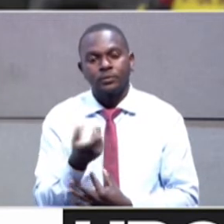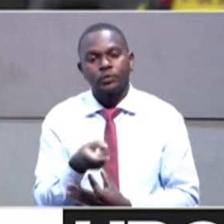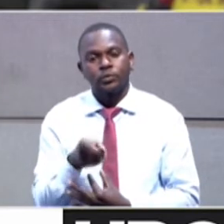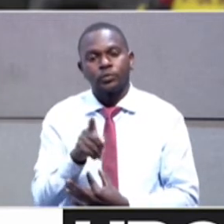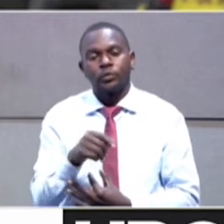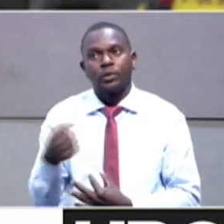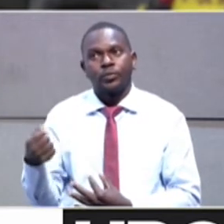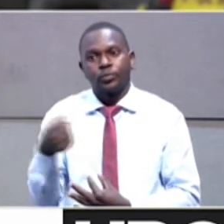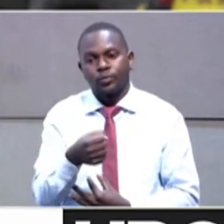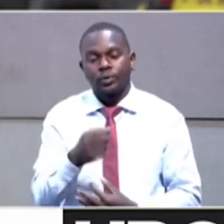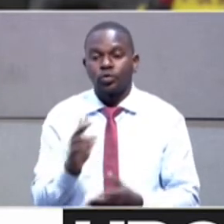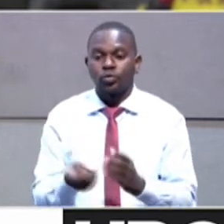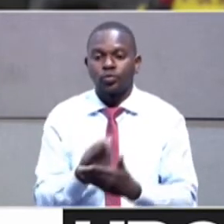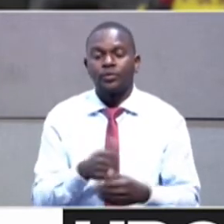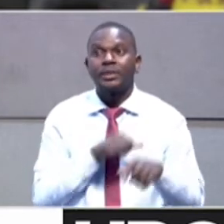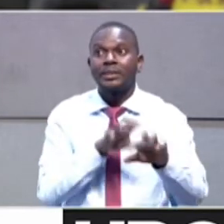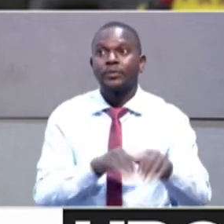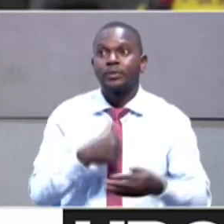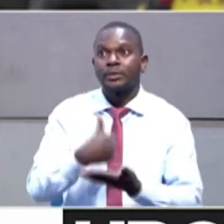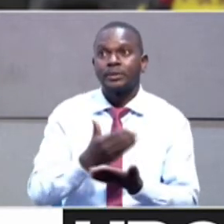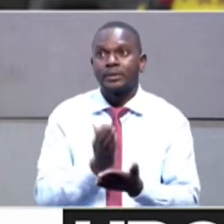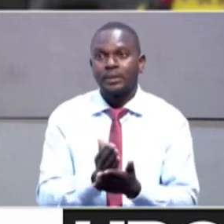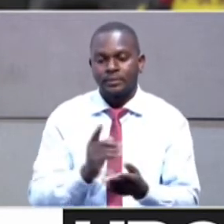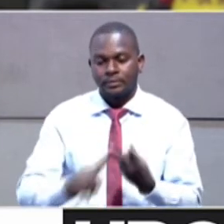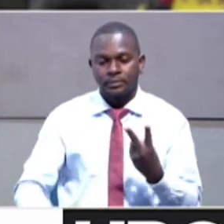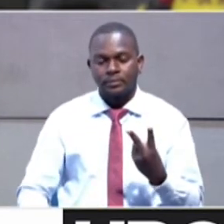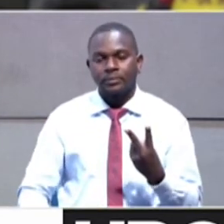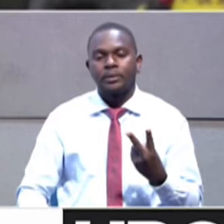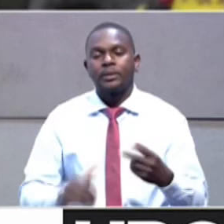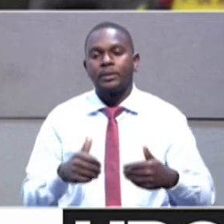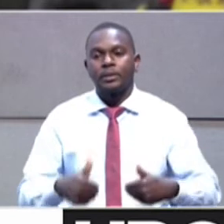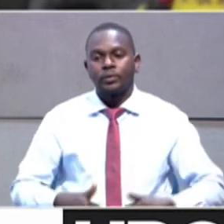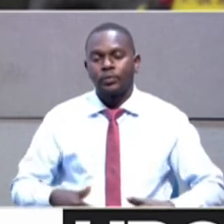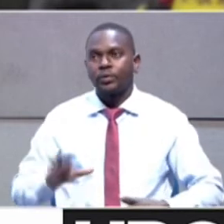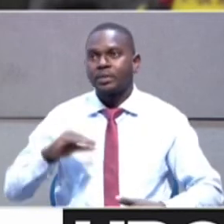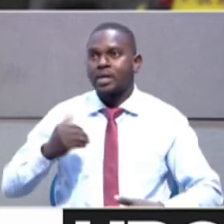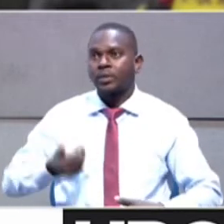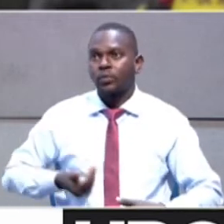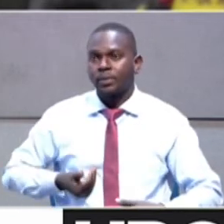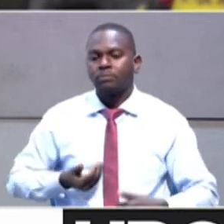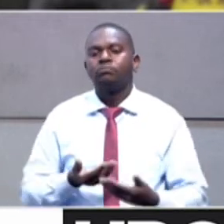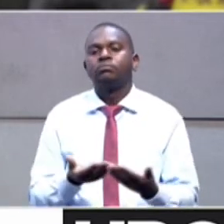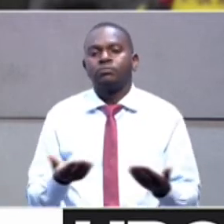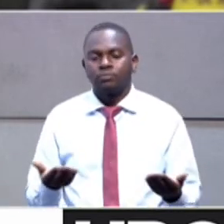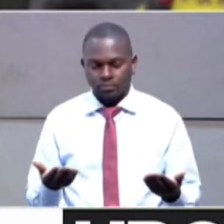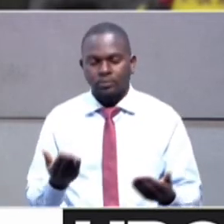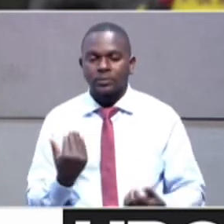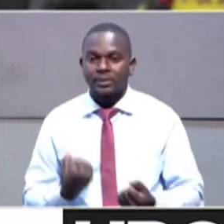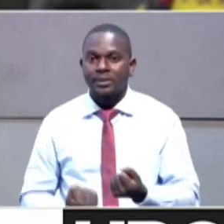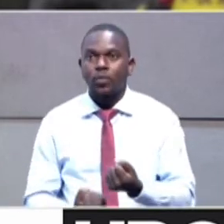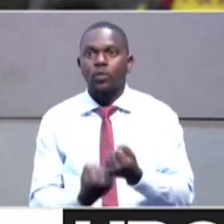increasing employment opportunities in the agriculture sector, mostly to the youth and women, and the